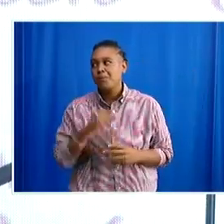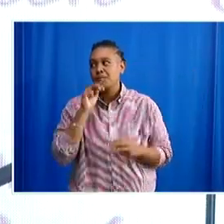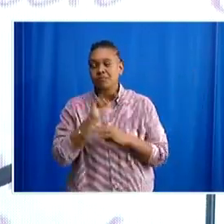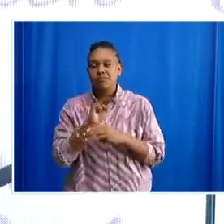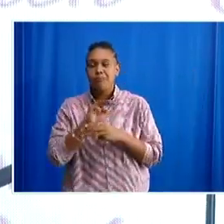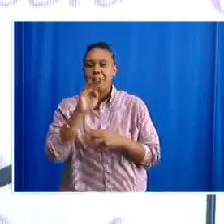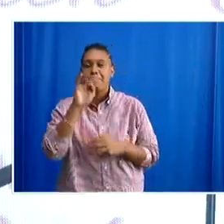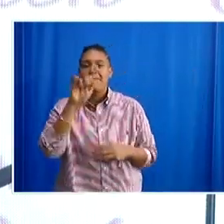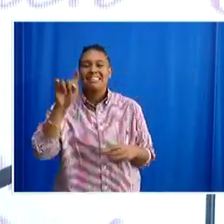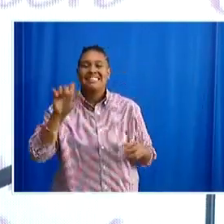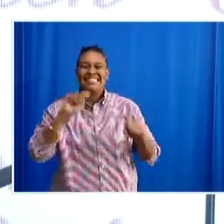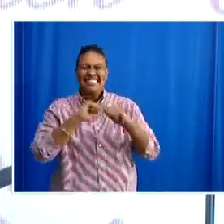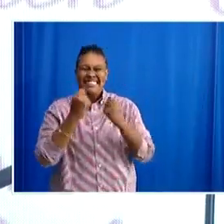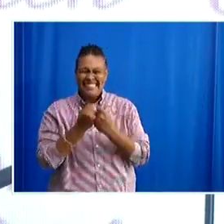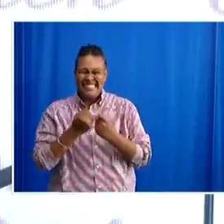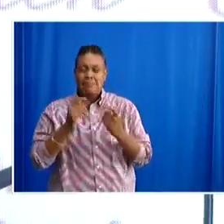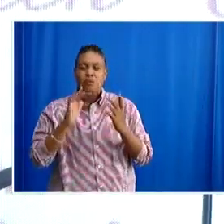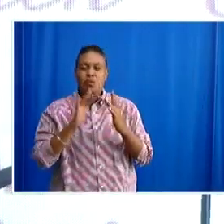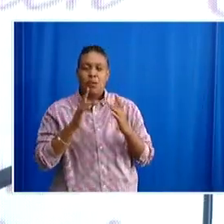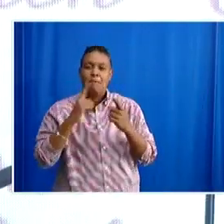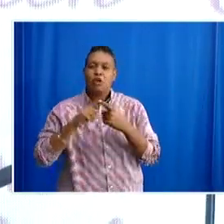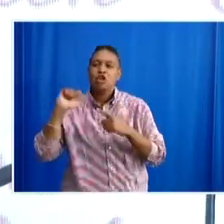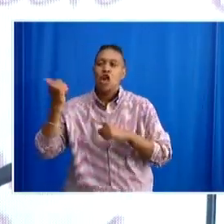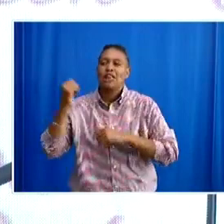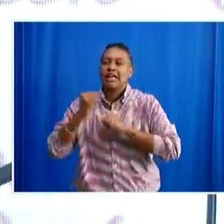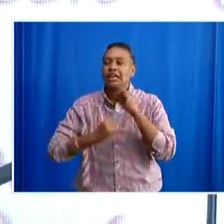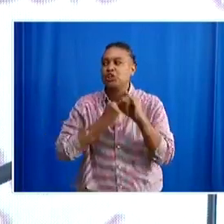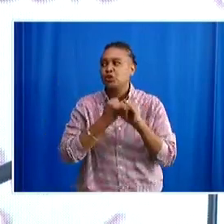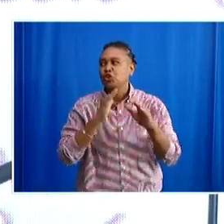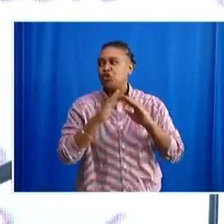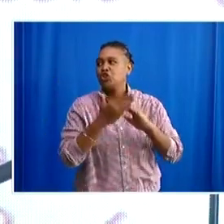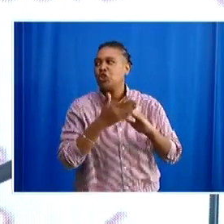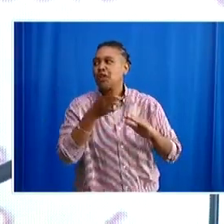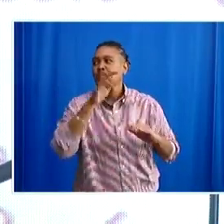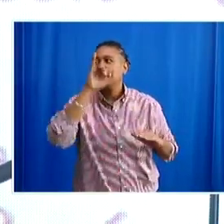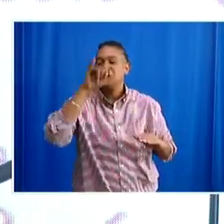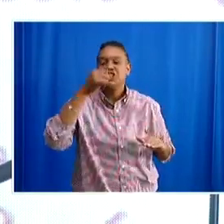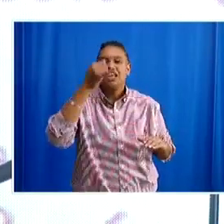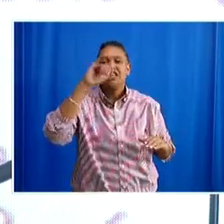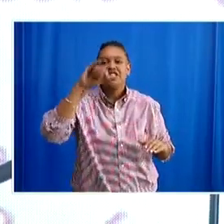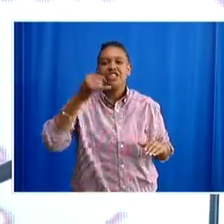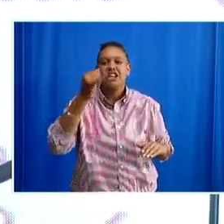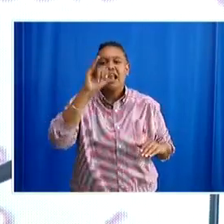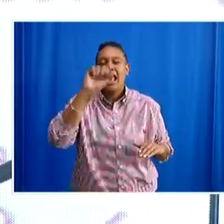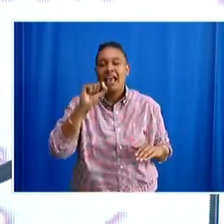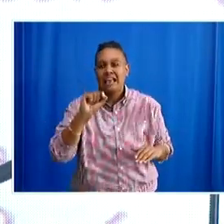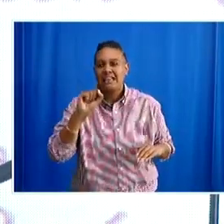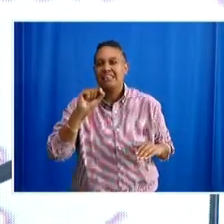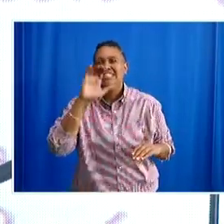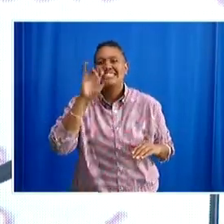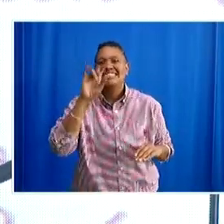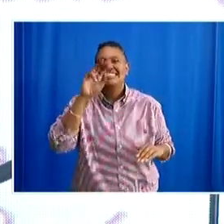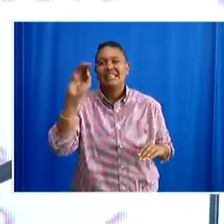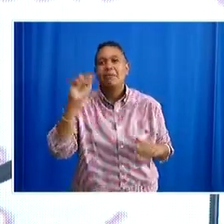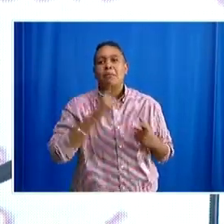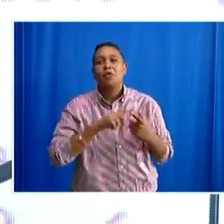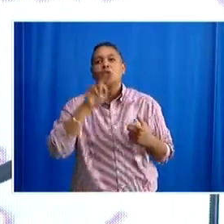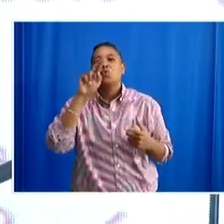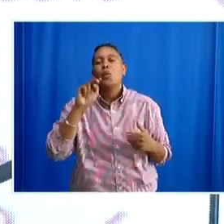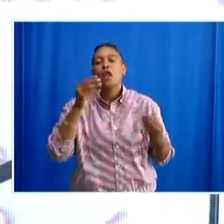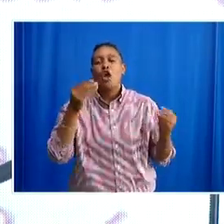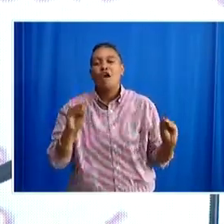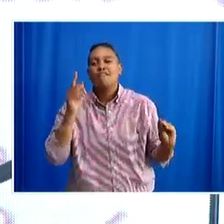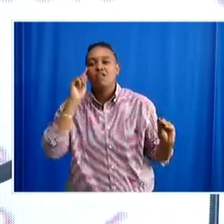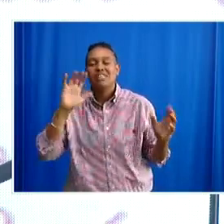Mackenzie's team, other institutions in Jamaica, such as the GIS, CDEMA and the UN Office for Disaster